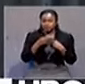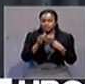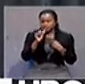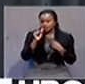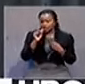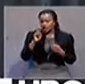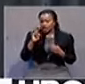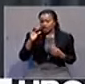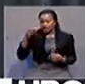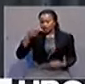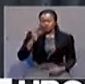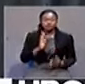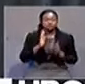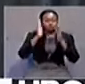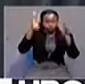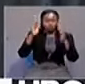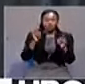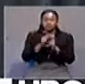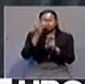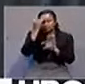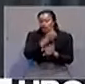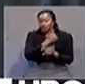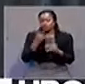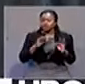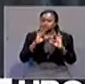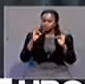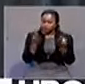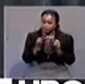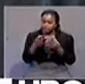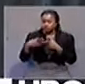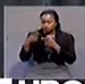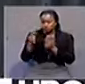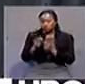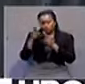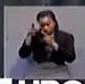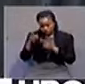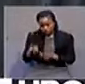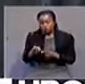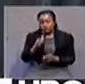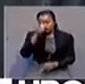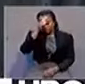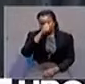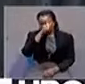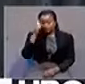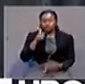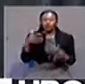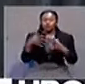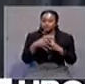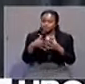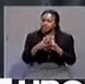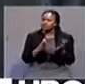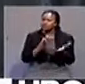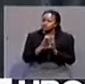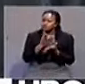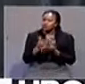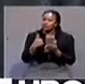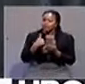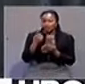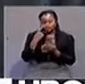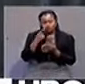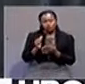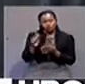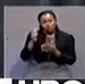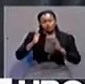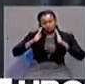had arrived and the Catholic family of the house to go and honor the Ash Wednesday. So I realized that you pay a lot of